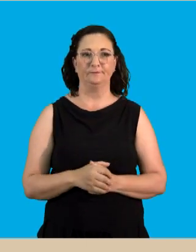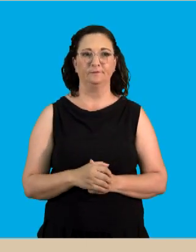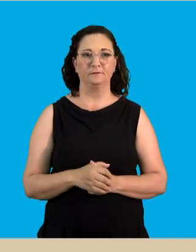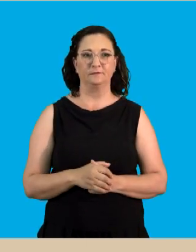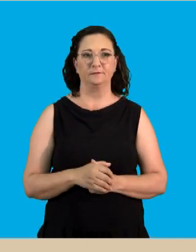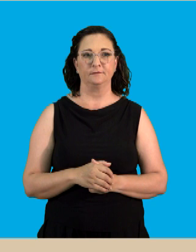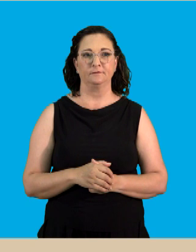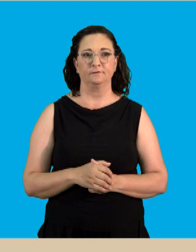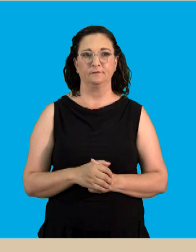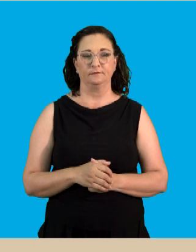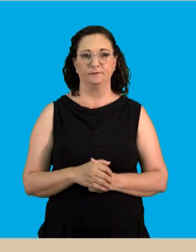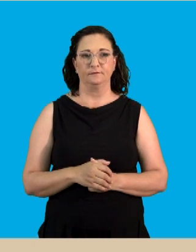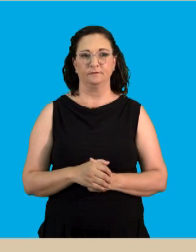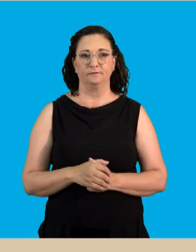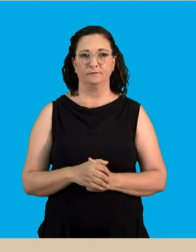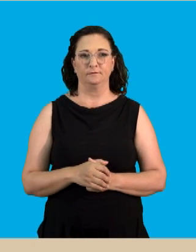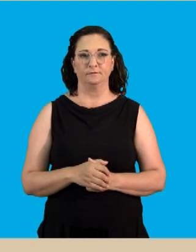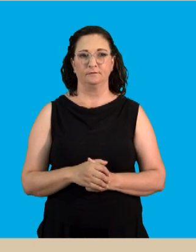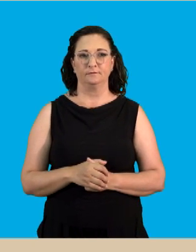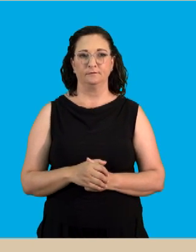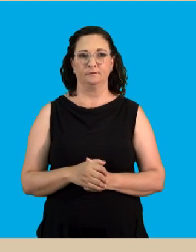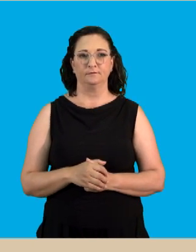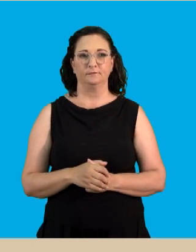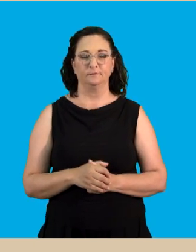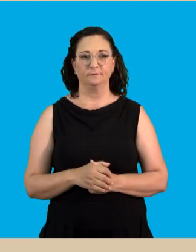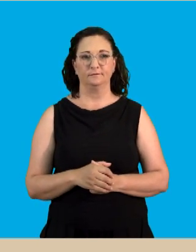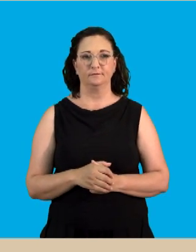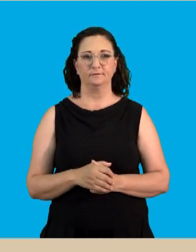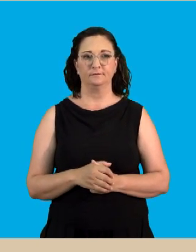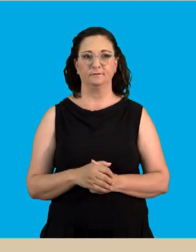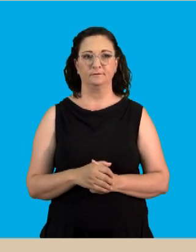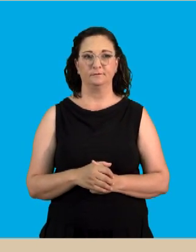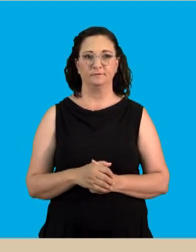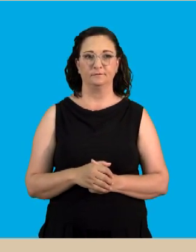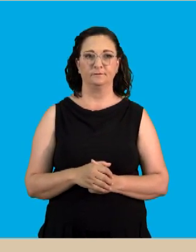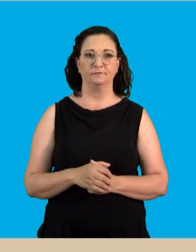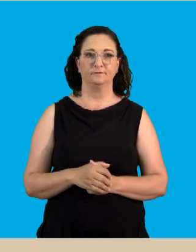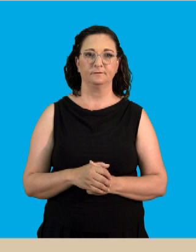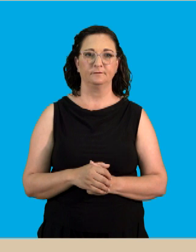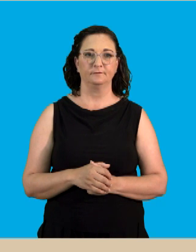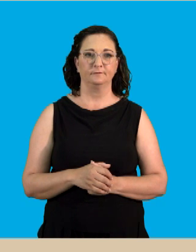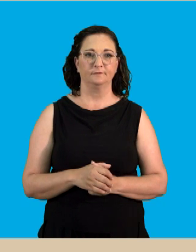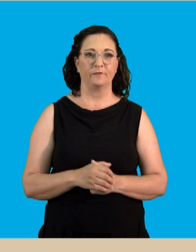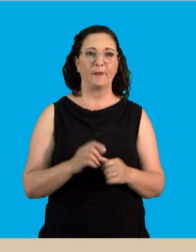some small galaxies, they merged,